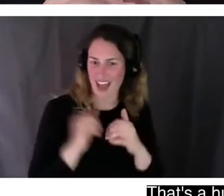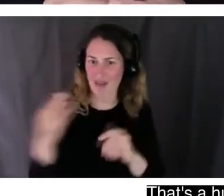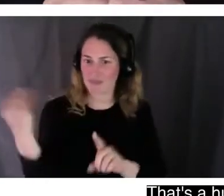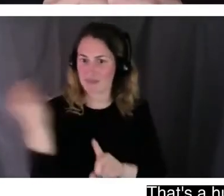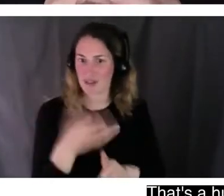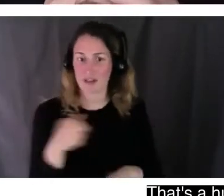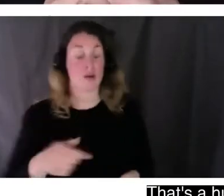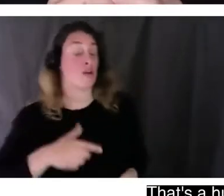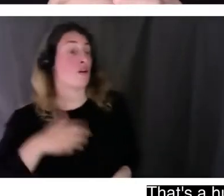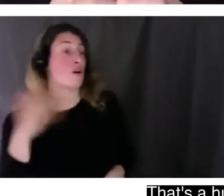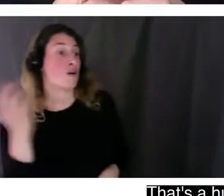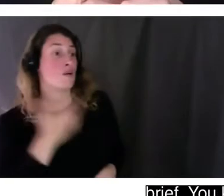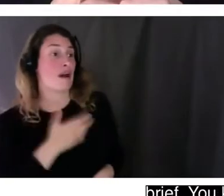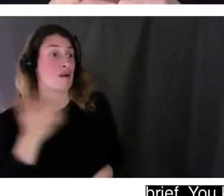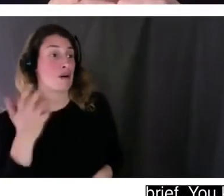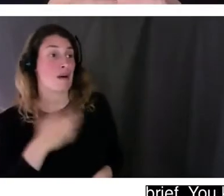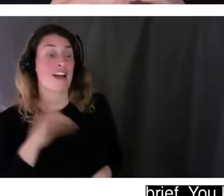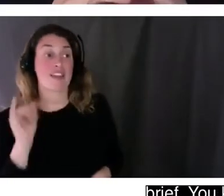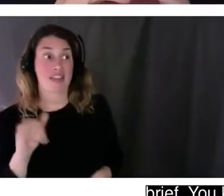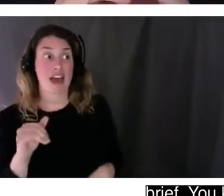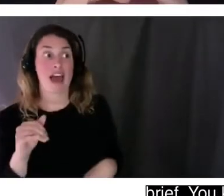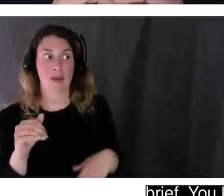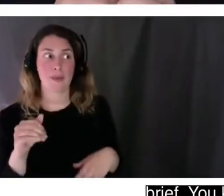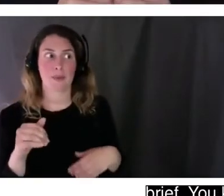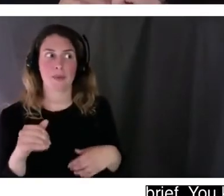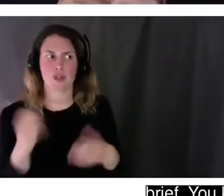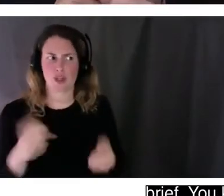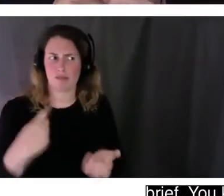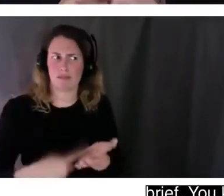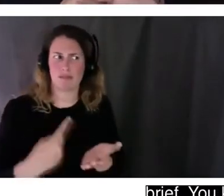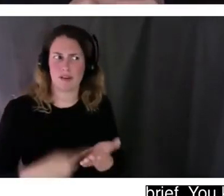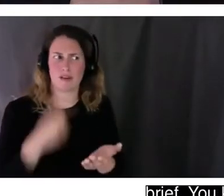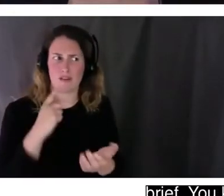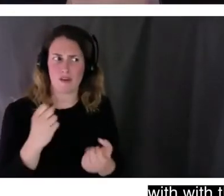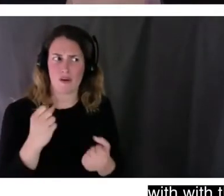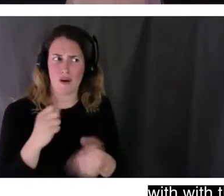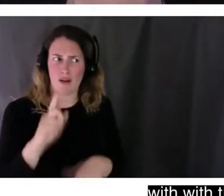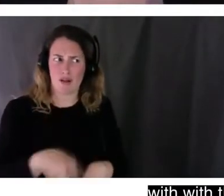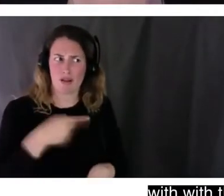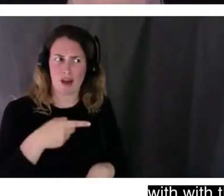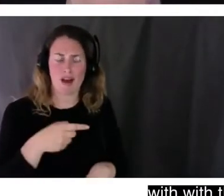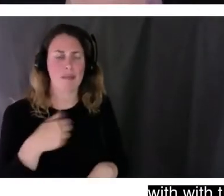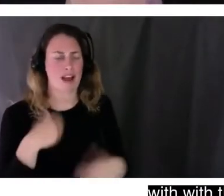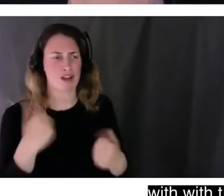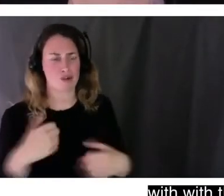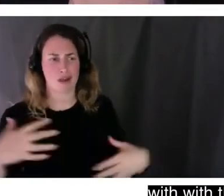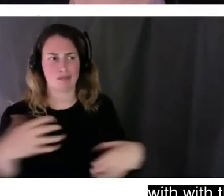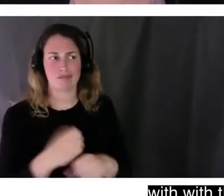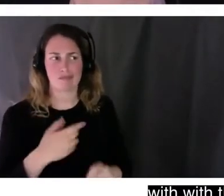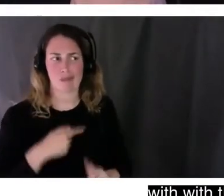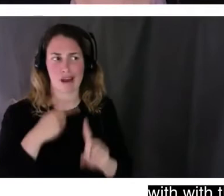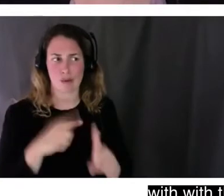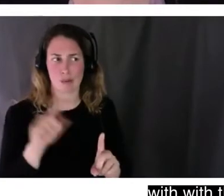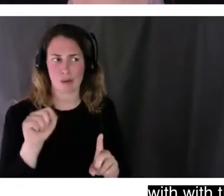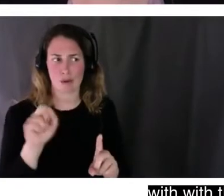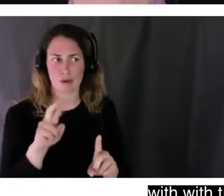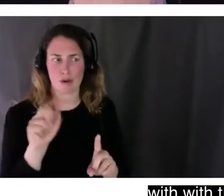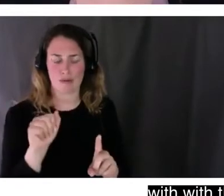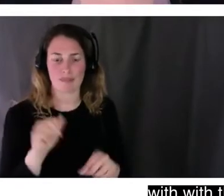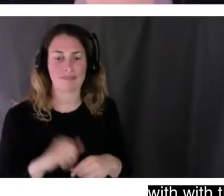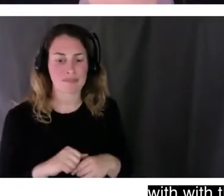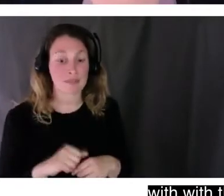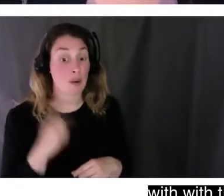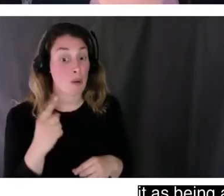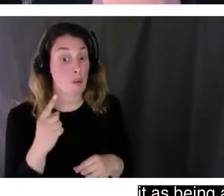topic, Tova, but I'll try to be brief. One of the starting points with that conversation